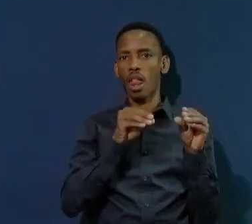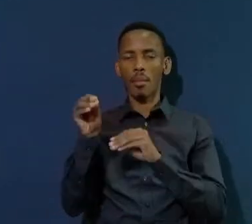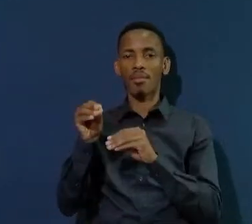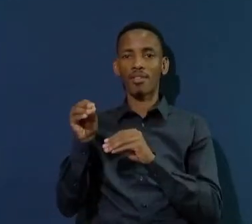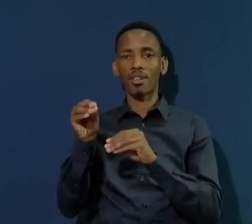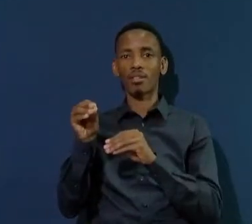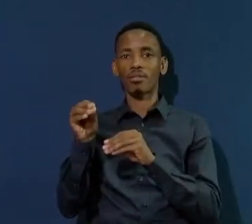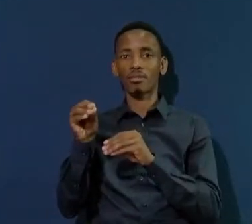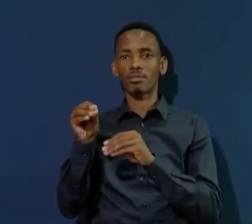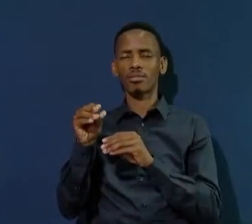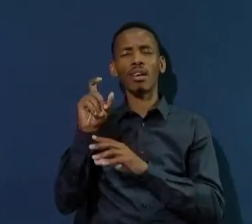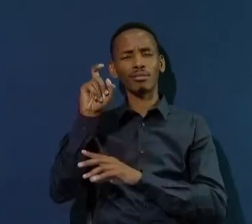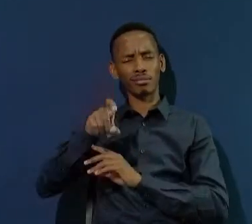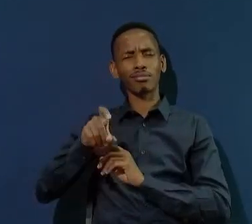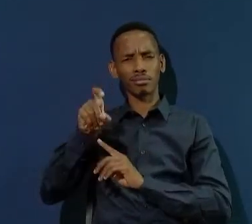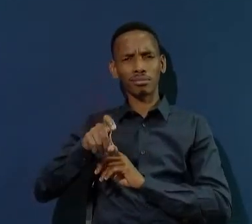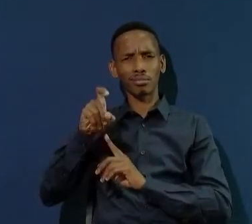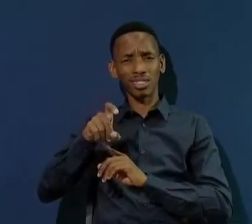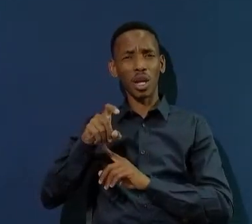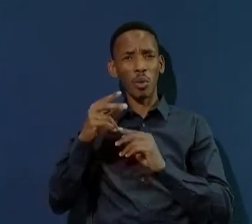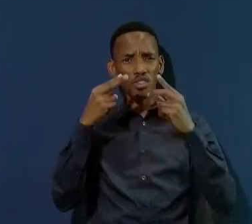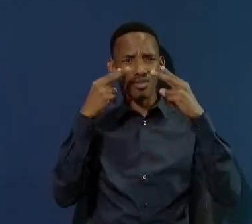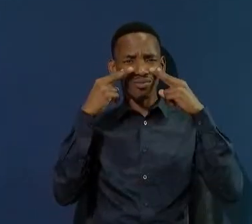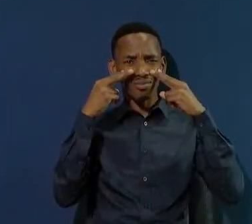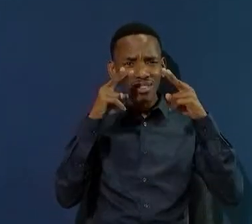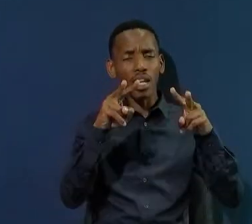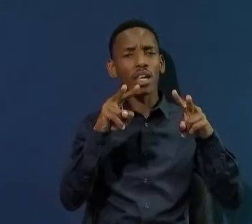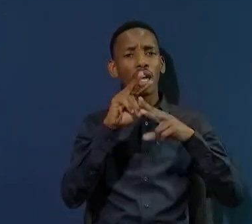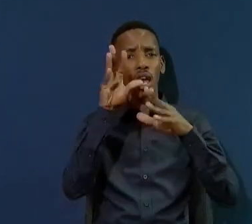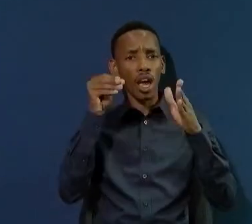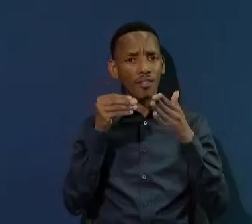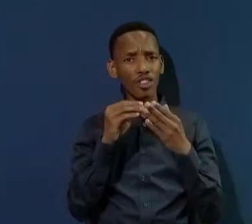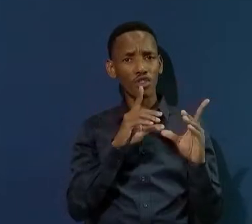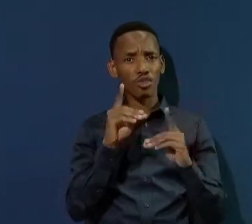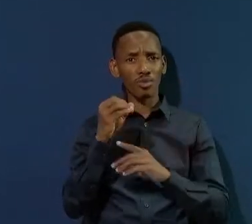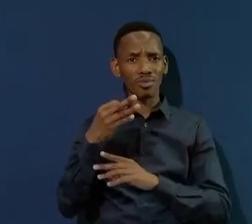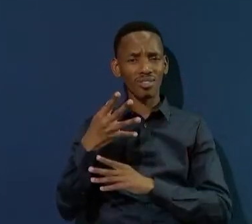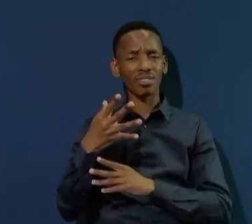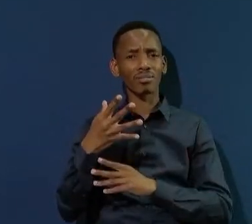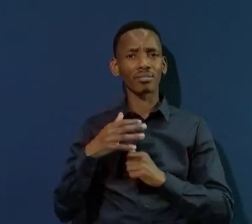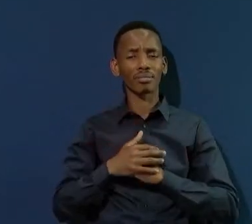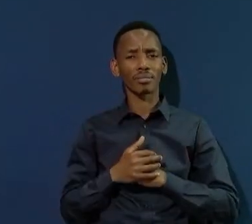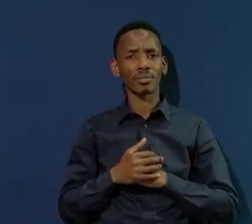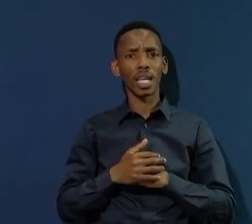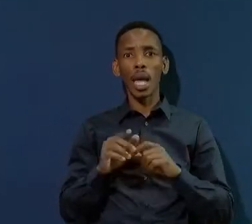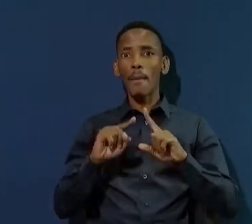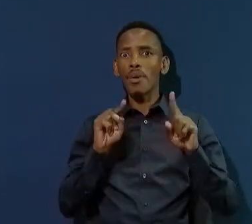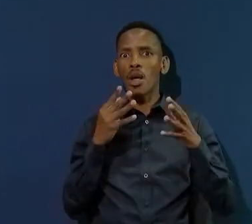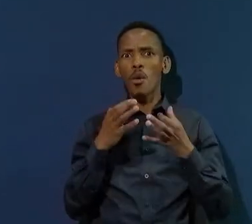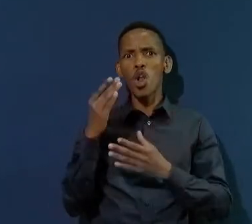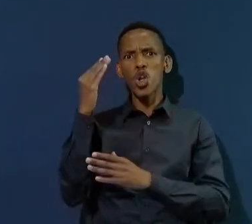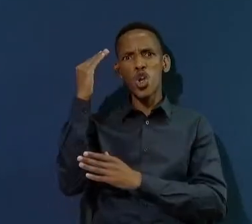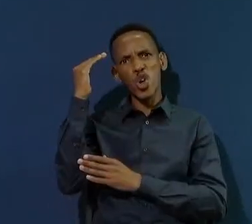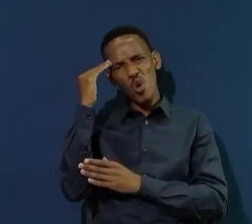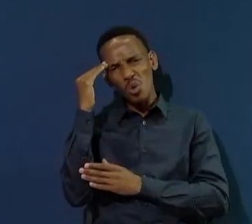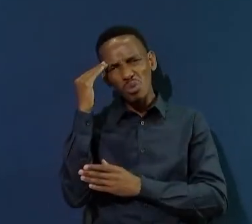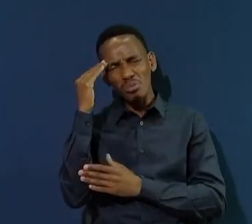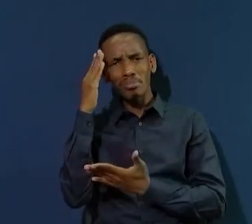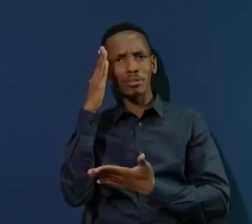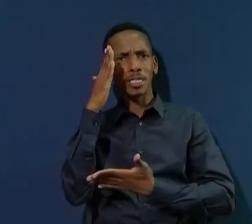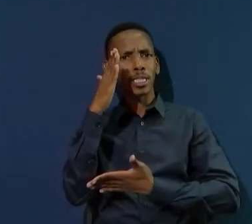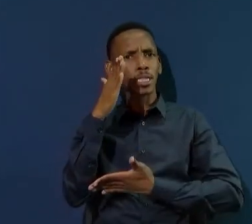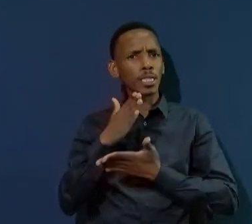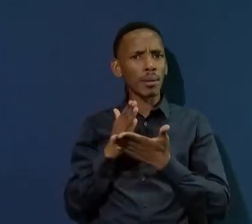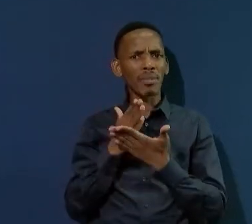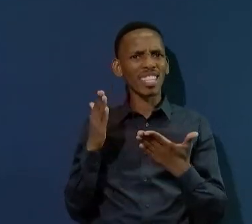ka ke tlhopetse ha le nna ke ha ke a bona gore go diragalang. What are some of the demerits of